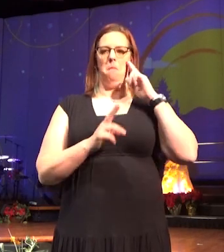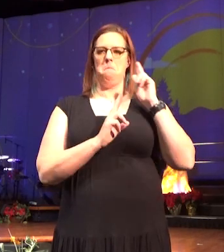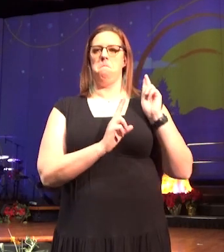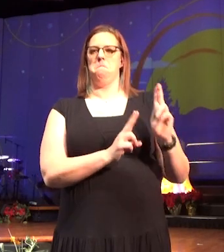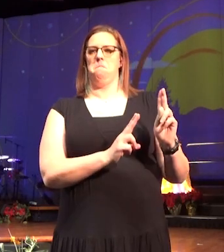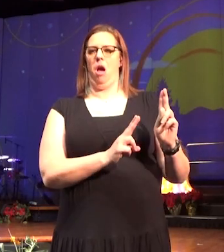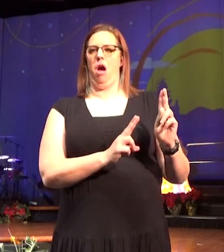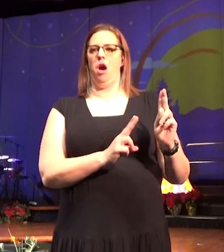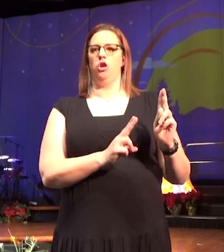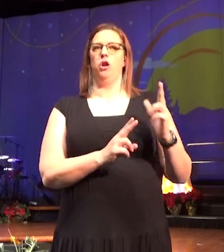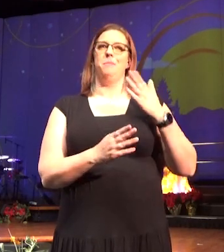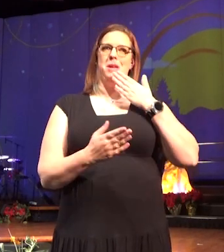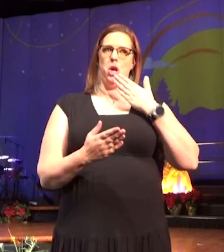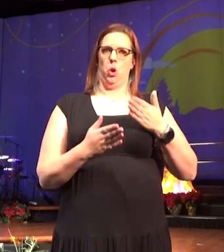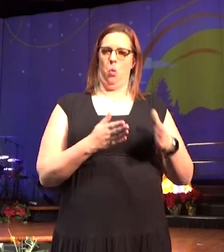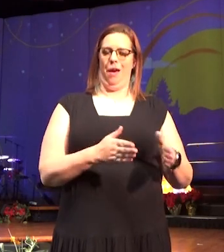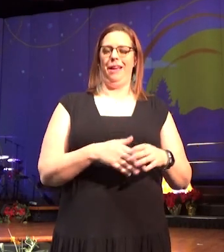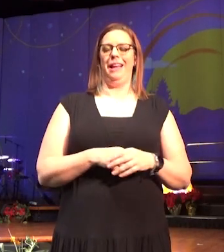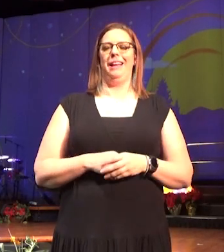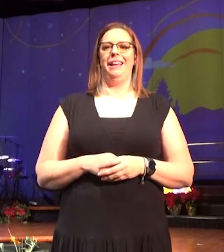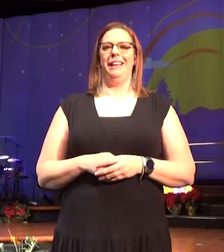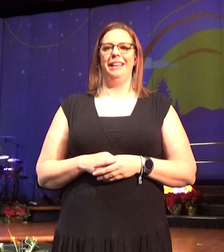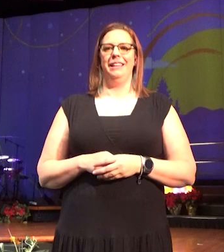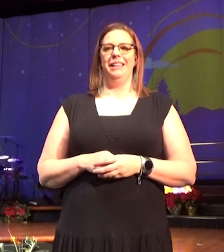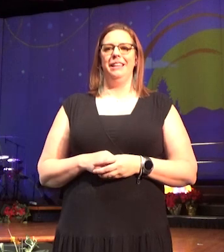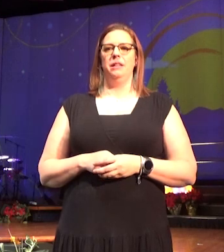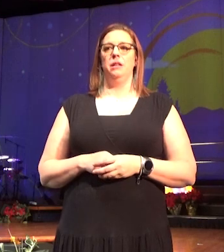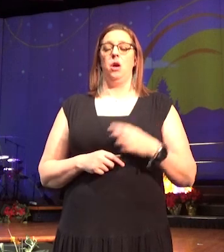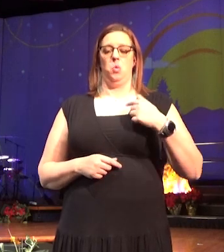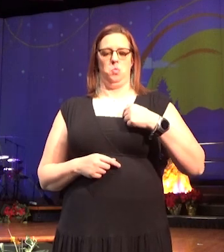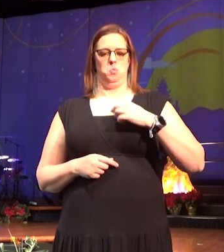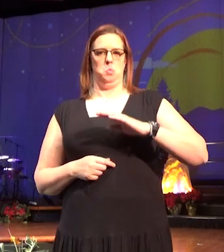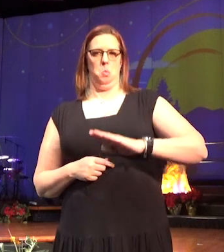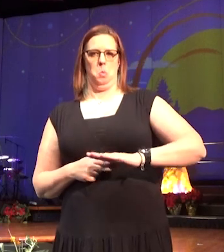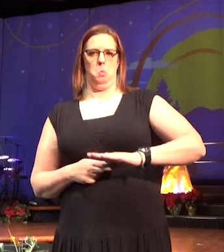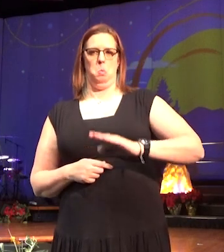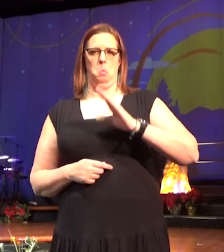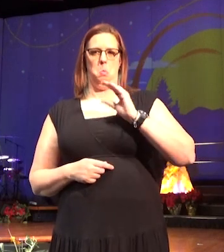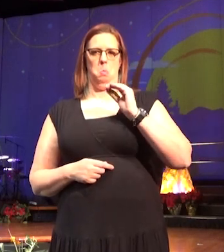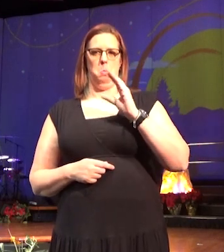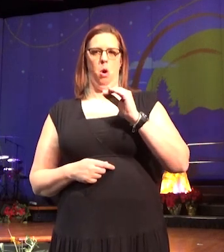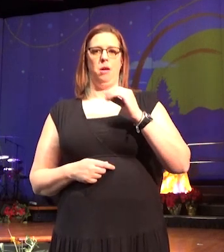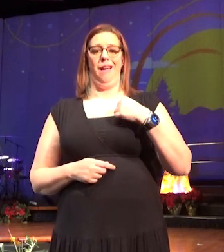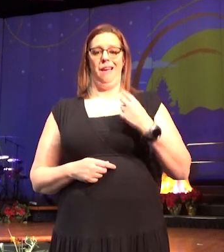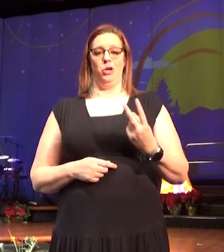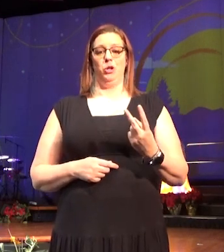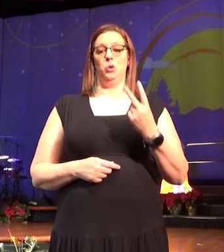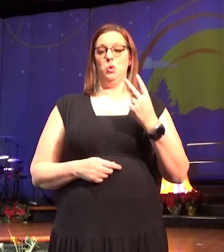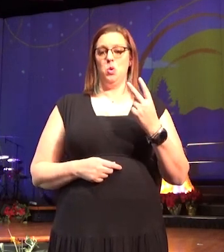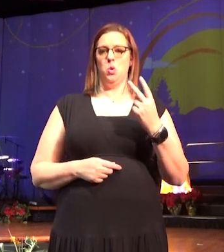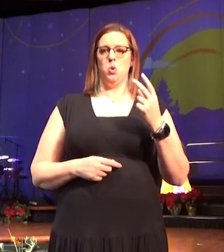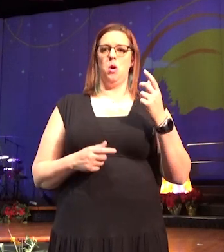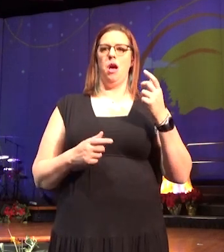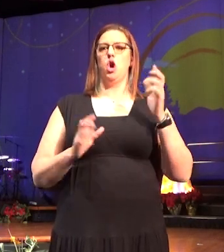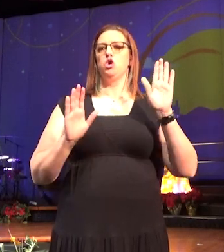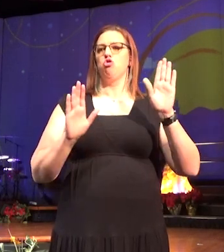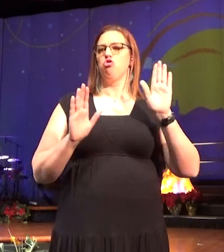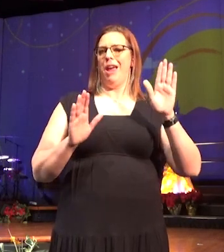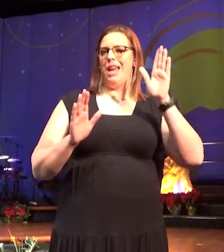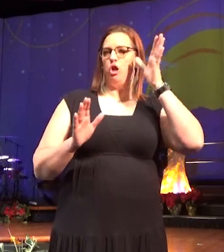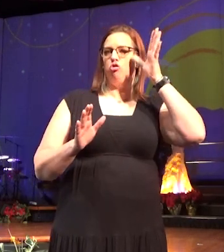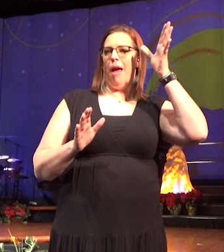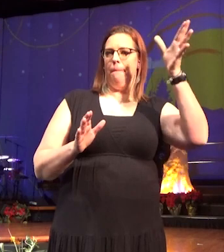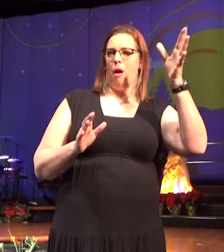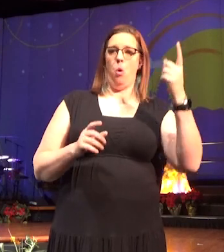him in a good way. When I was a little boy, my two grandpas, great grandpas, one